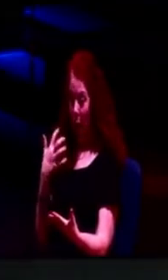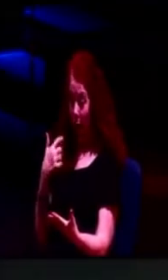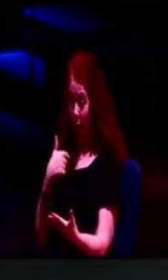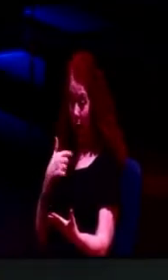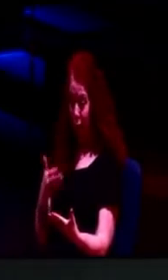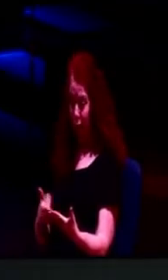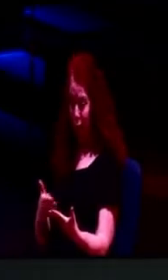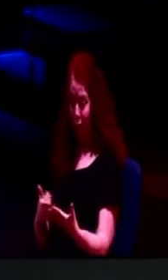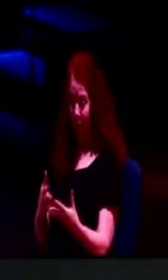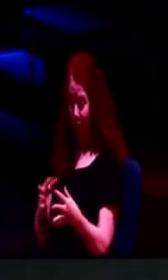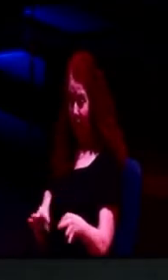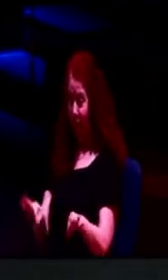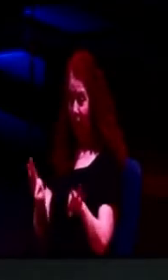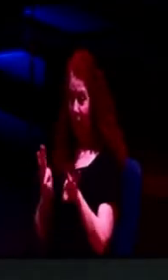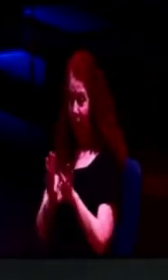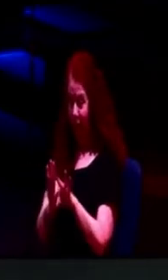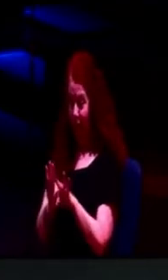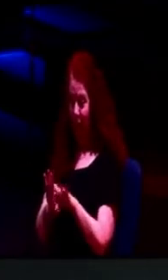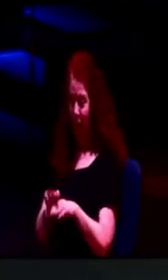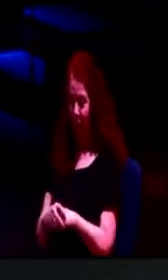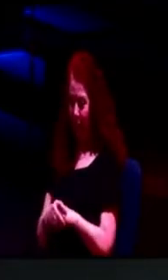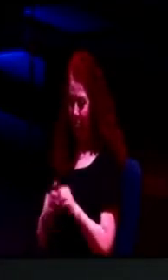picture.